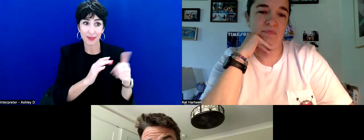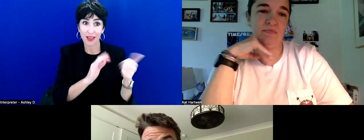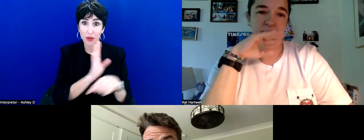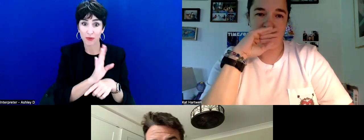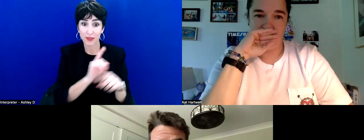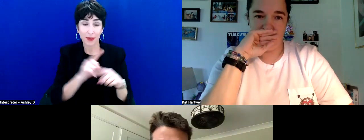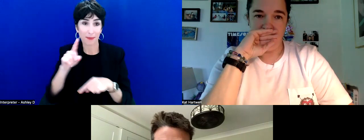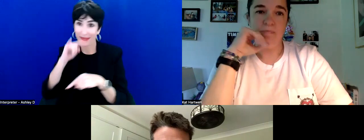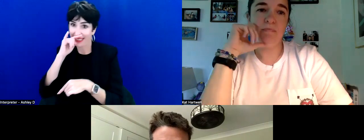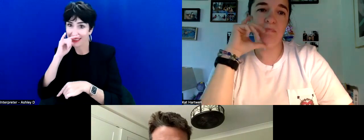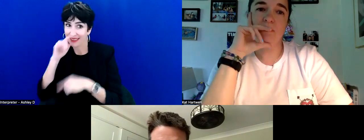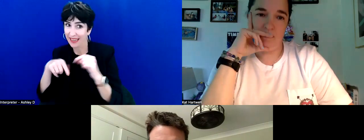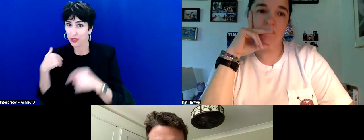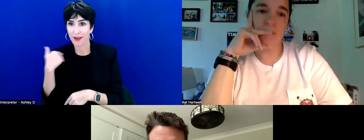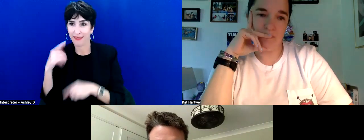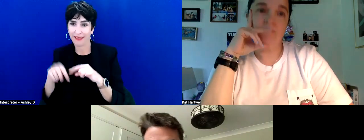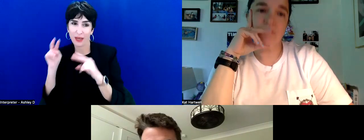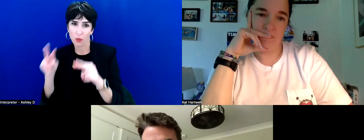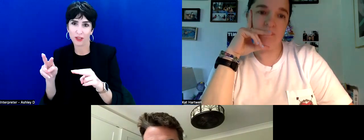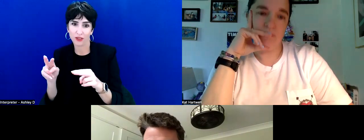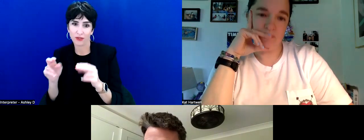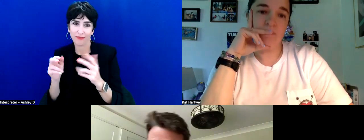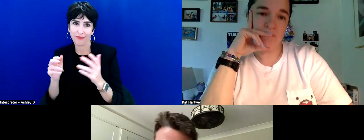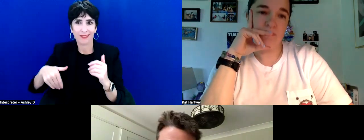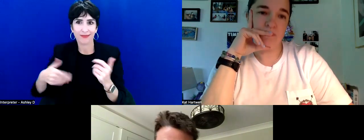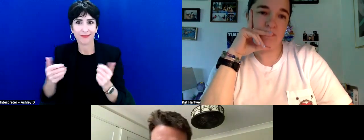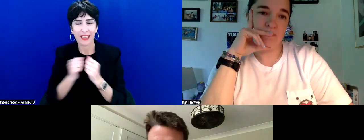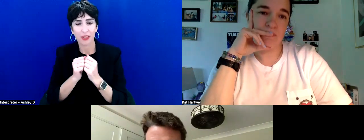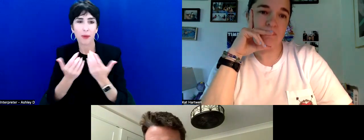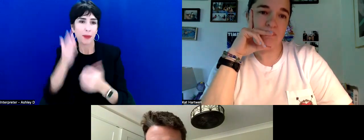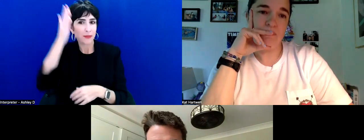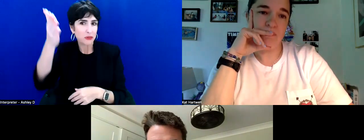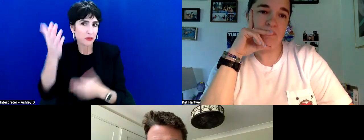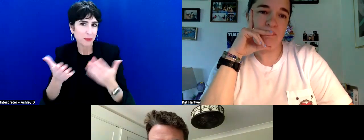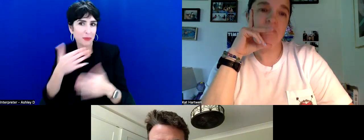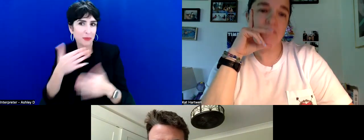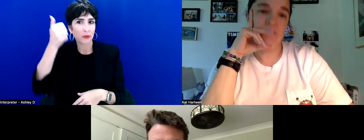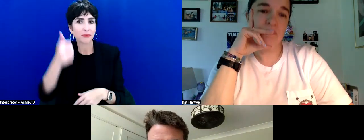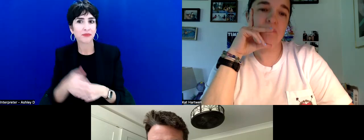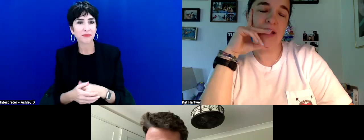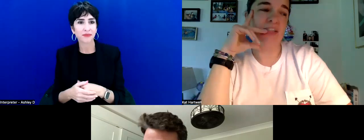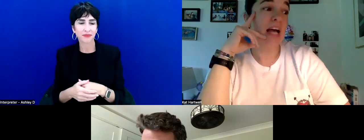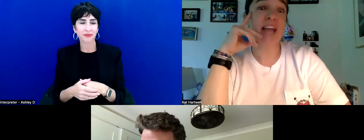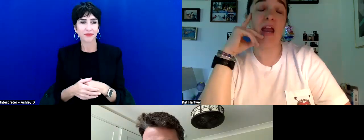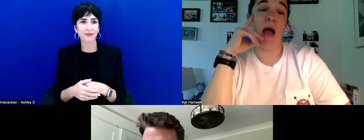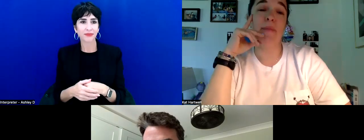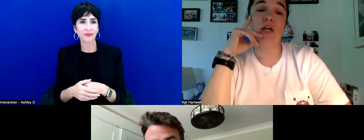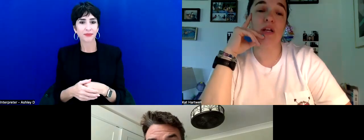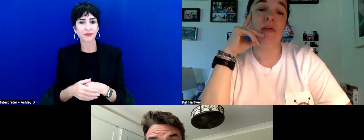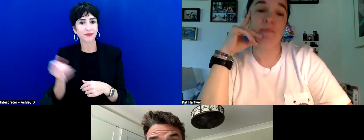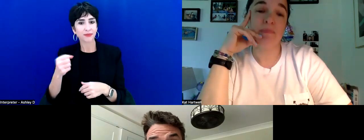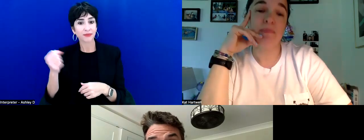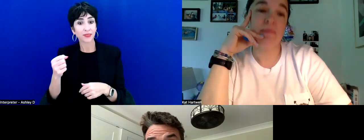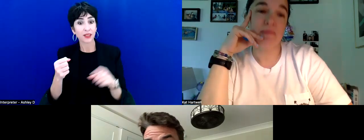movies, but my kids are just still too young for me to kind of go there yet. But maybe one day as they get older. Yeah. So yeah, I